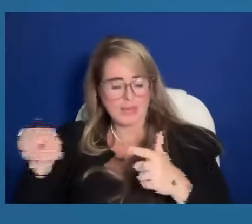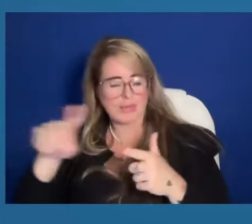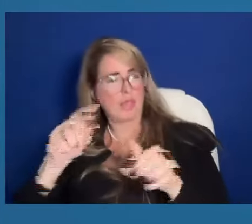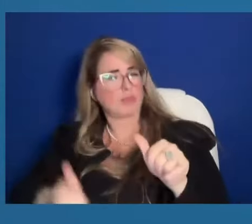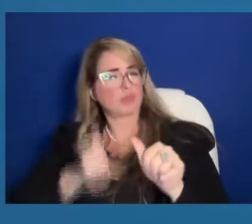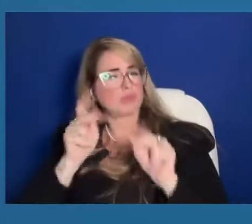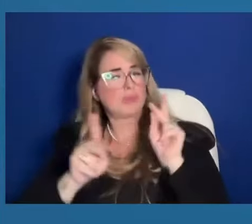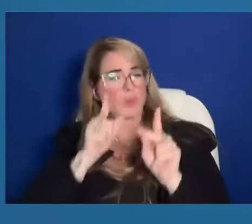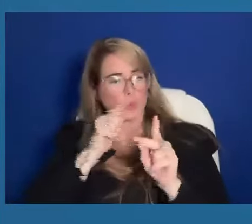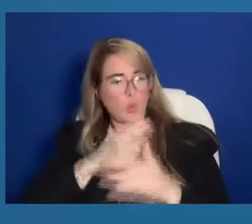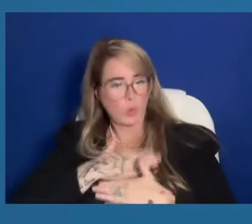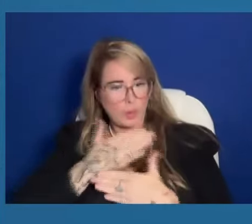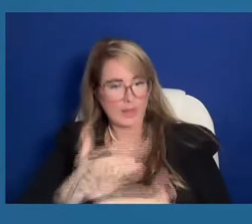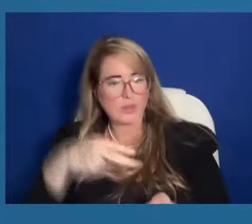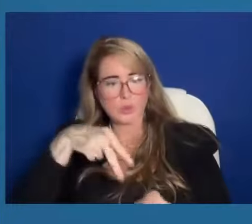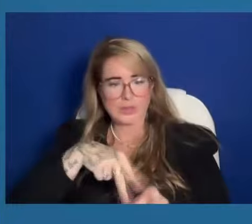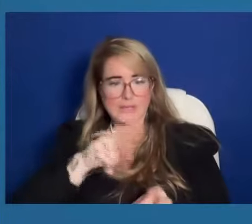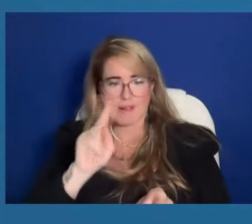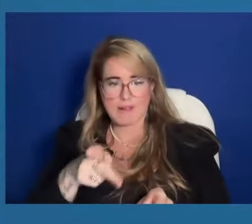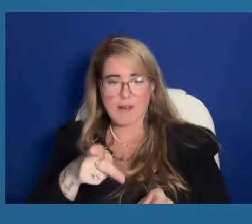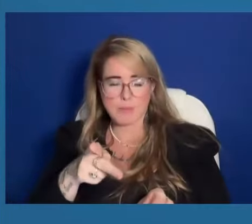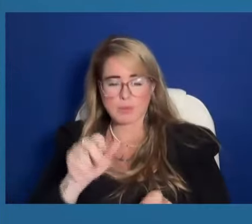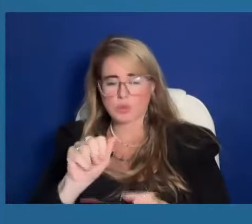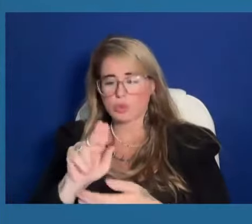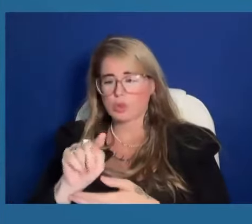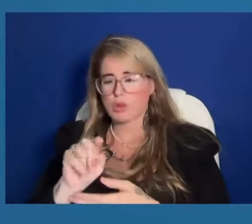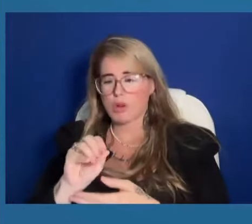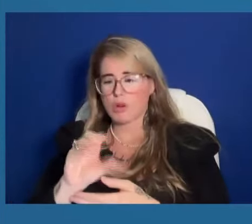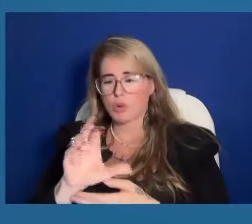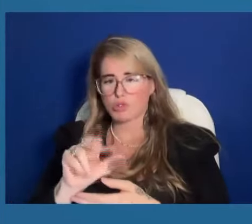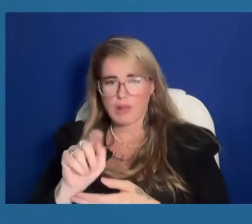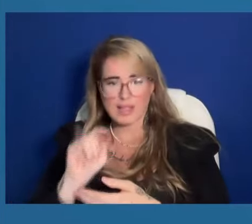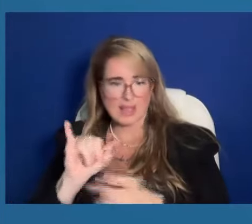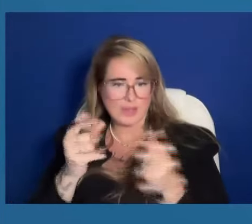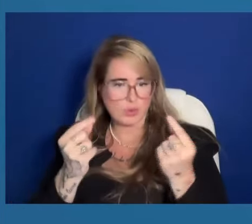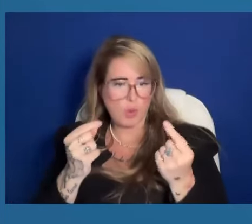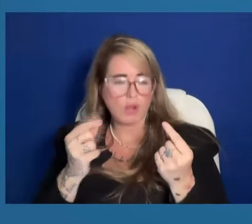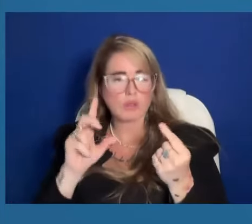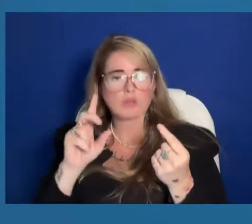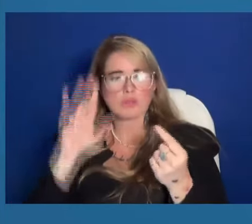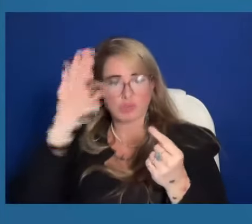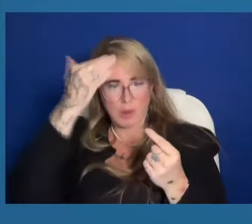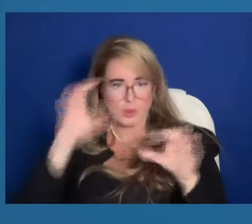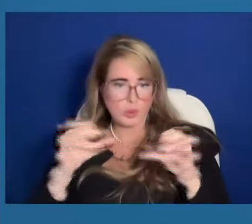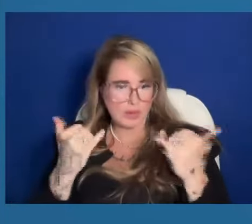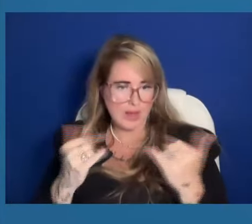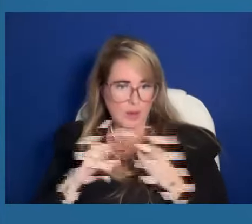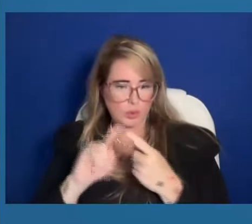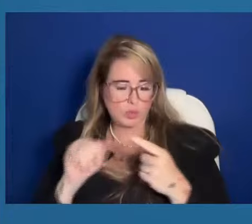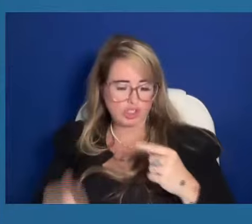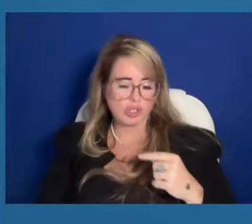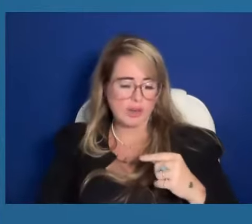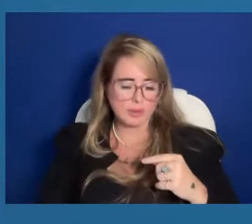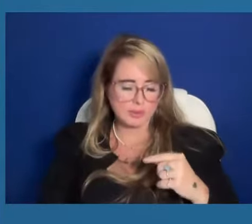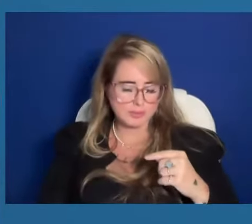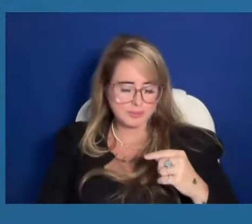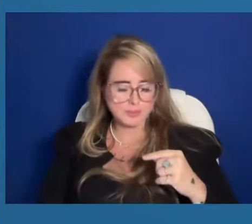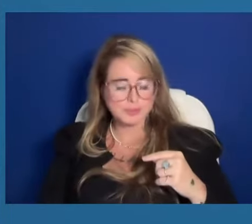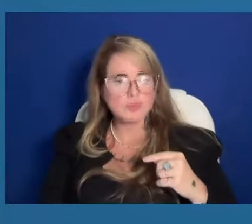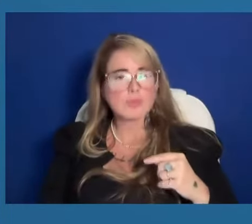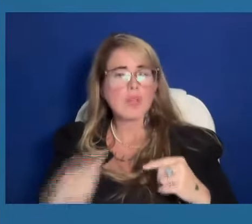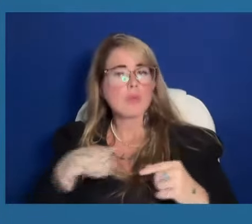who are willing to stand up to the autocrats. And that is what Donald Trump is doing to Tish James. But we